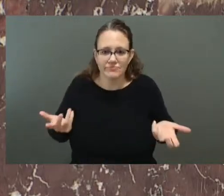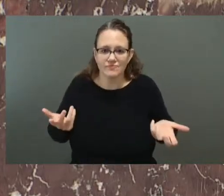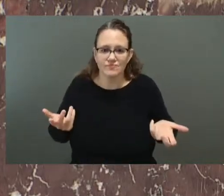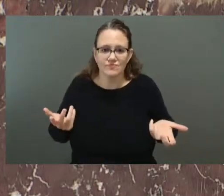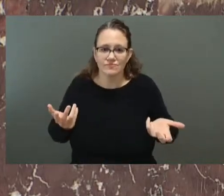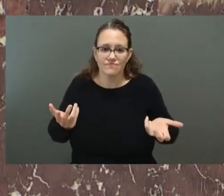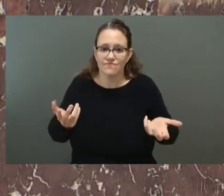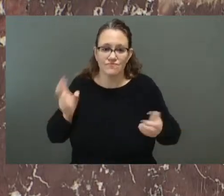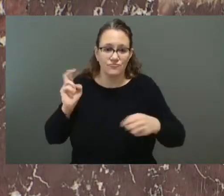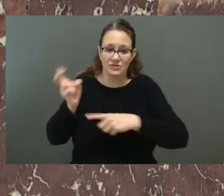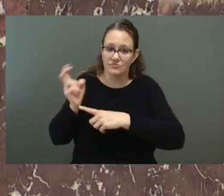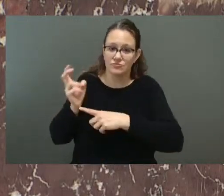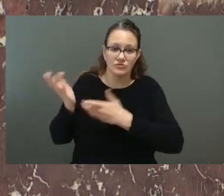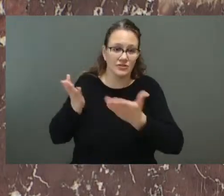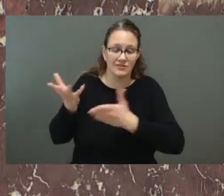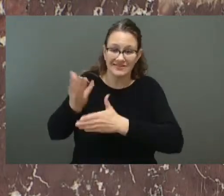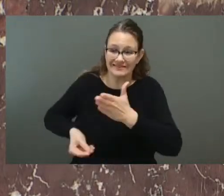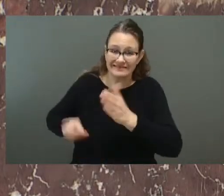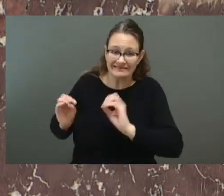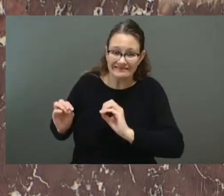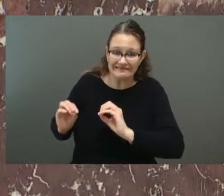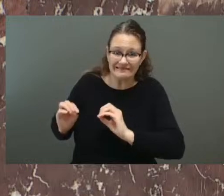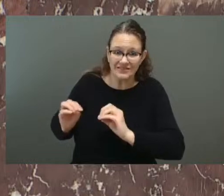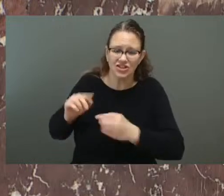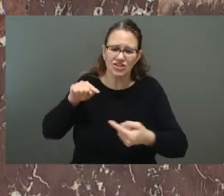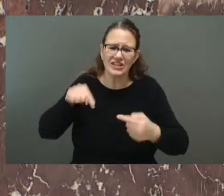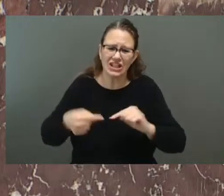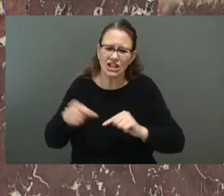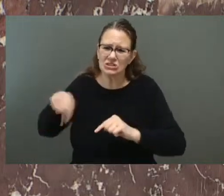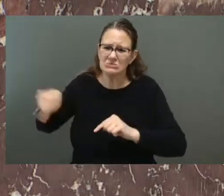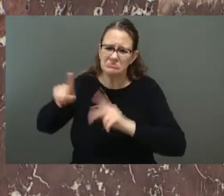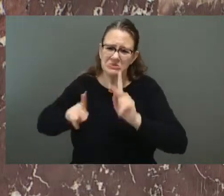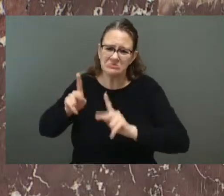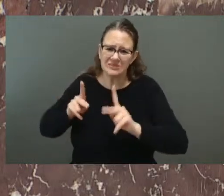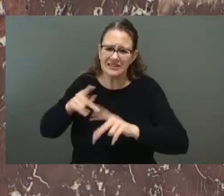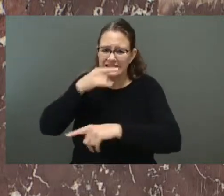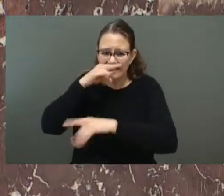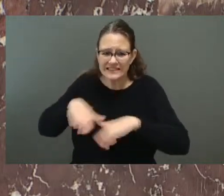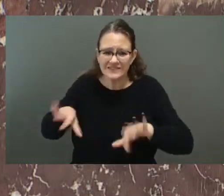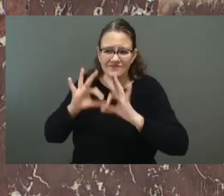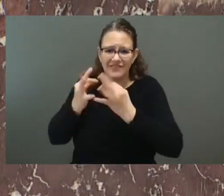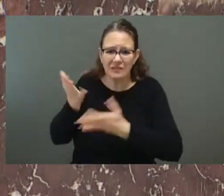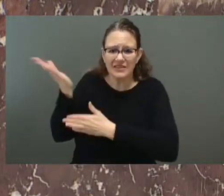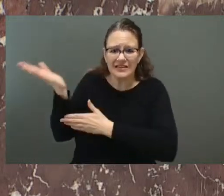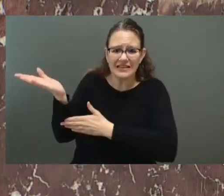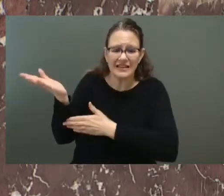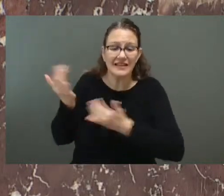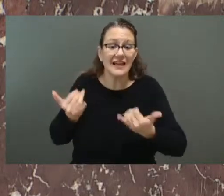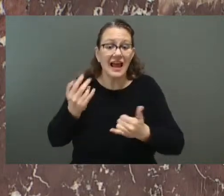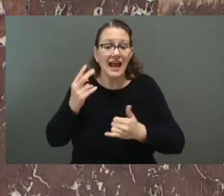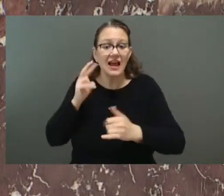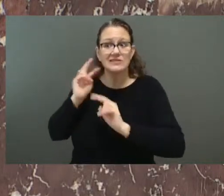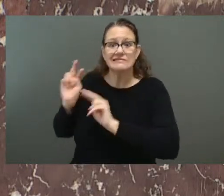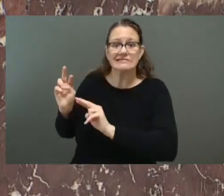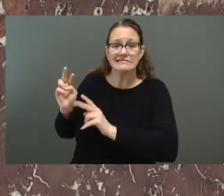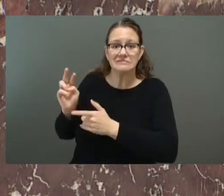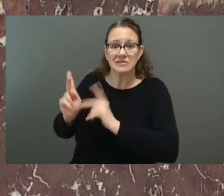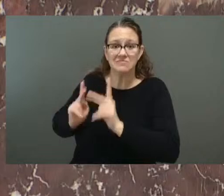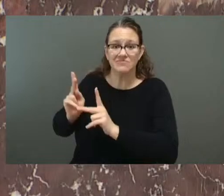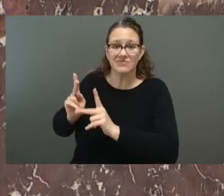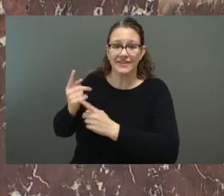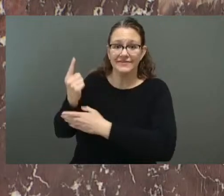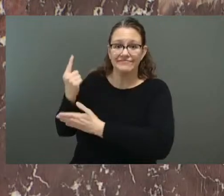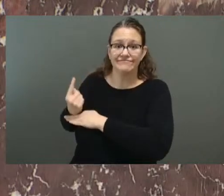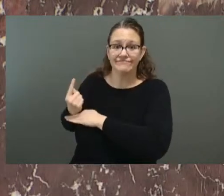people, drive people to their cars and put out their thumbs as the only option. It's time for government to have the backs of these communities with their innovative ideas